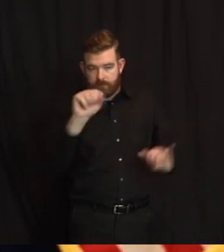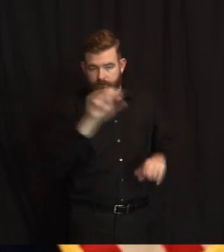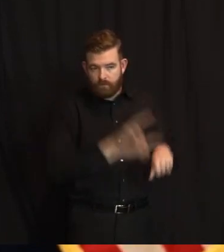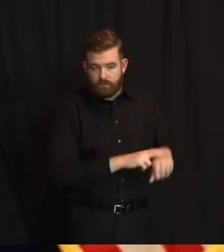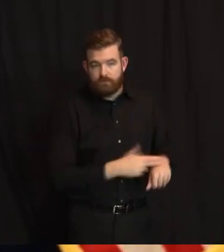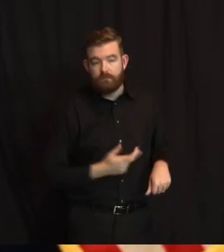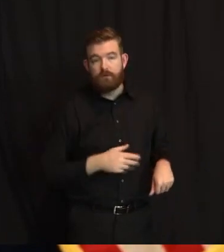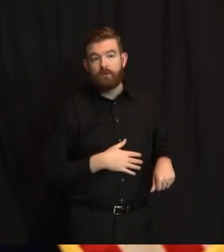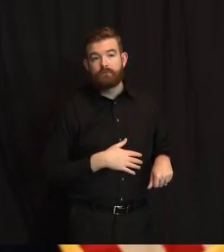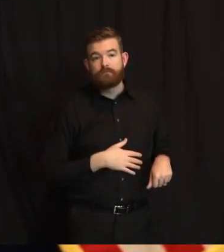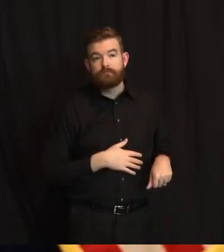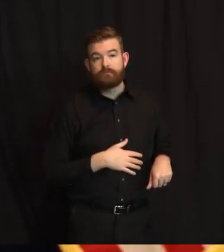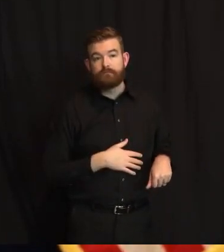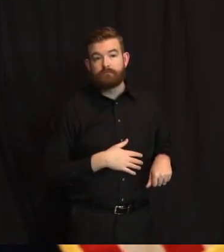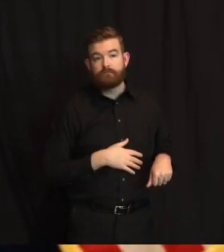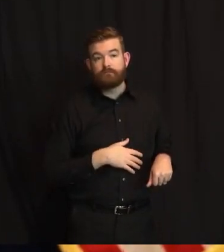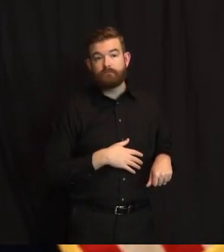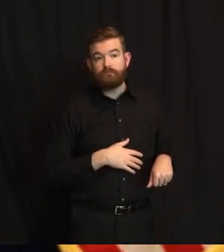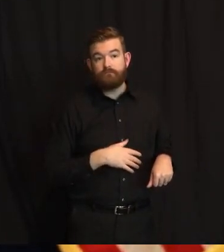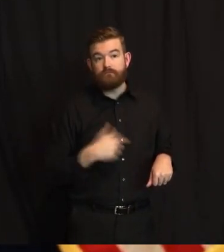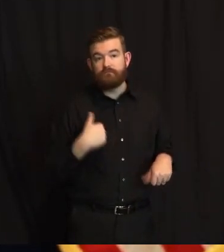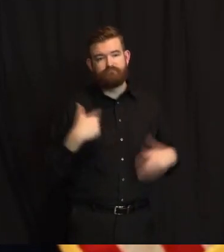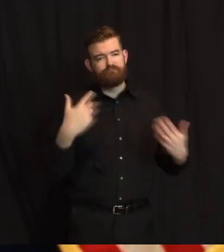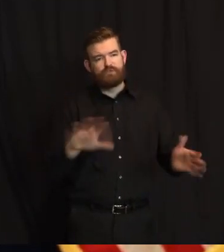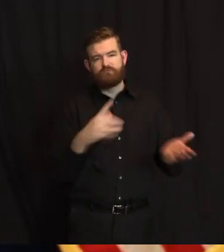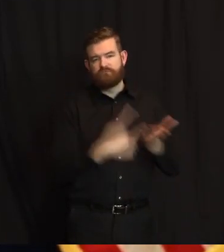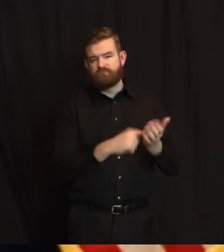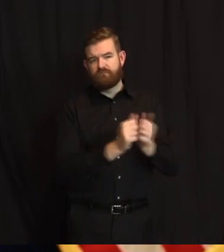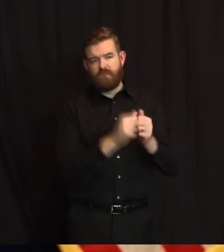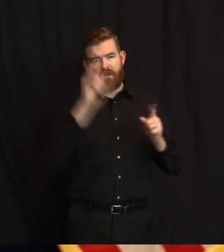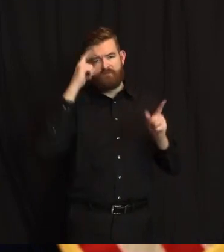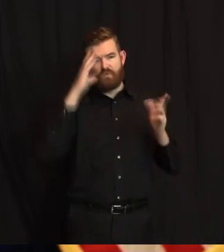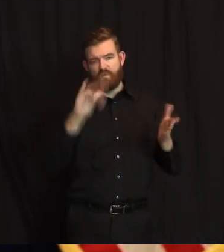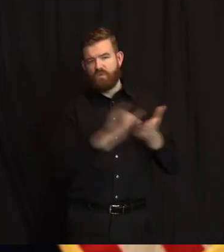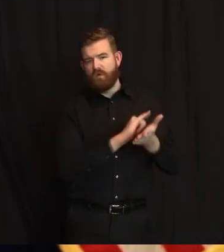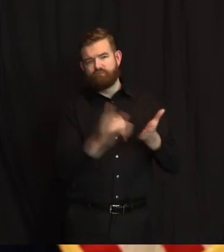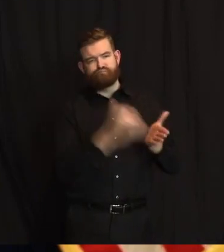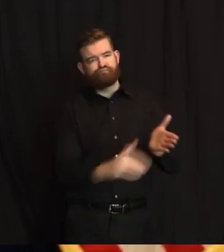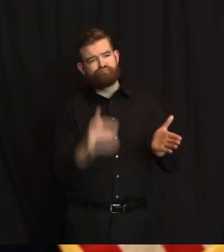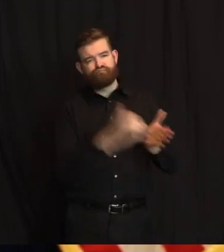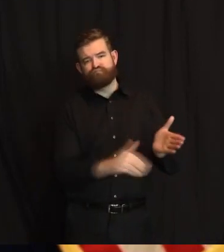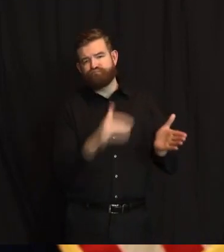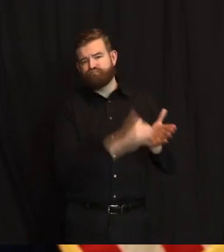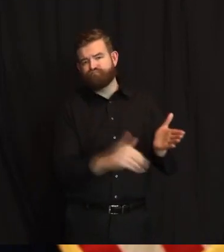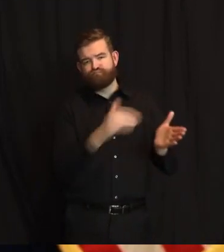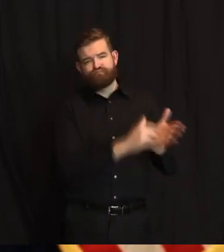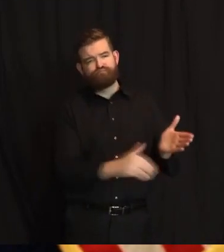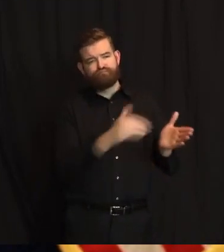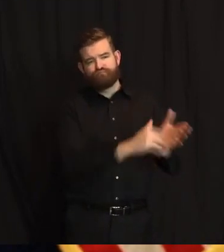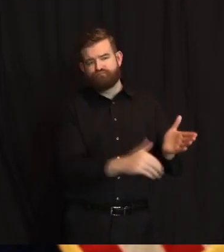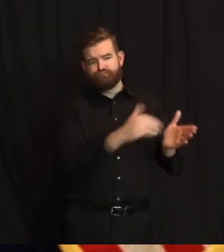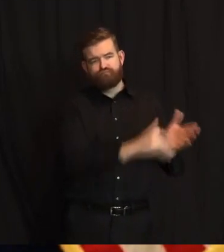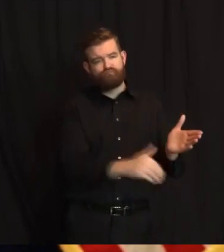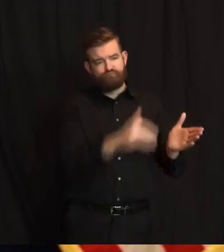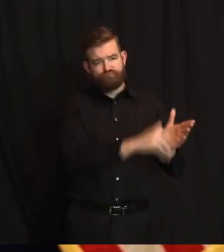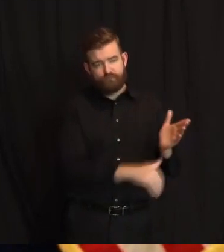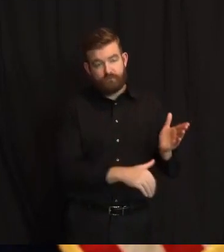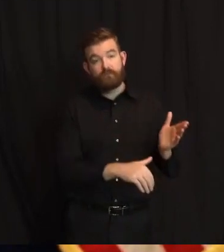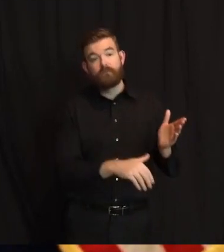Governor Cuomo all the time. Conceptually, we've spoken about consortia. I haven't had a specific discussion about it, but we would absolutely be interested